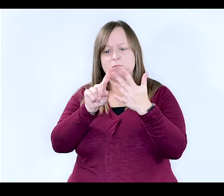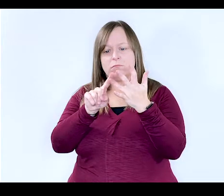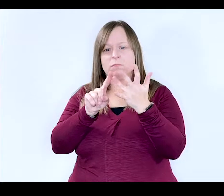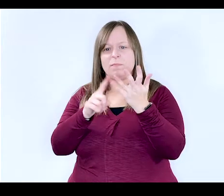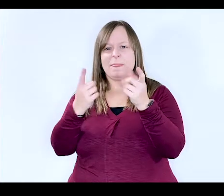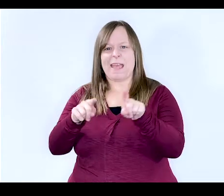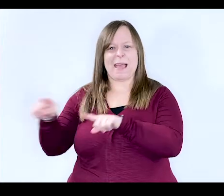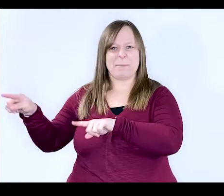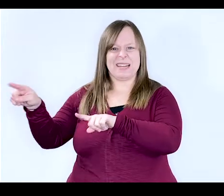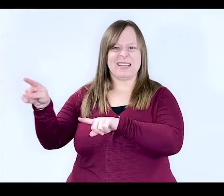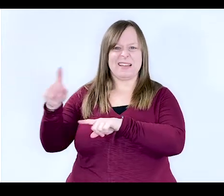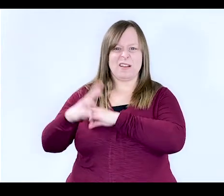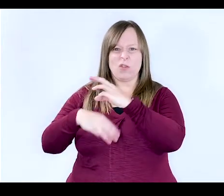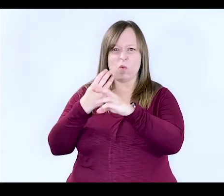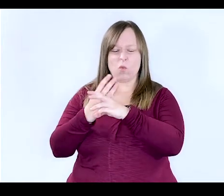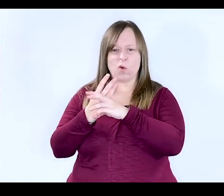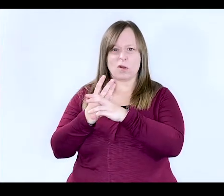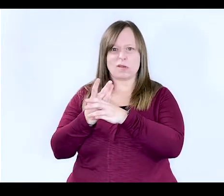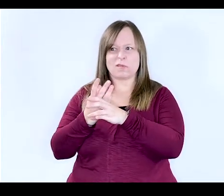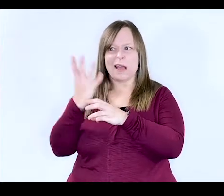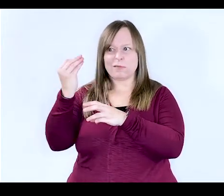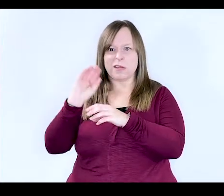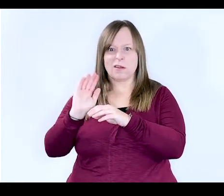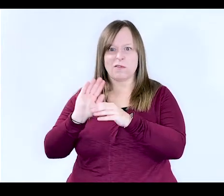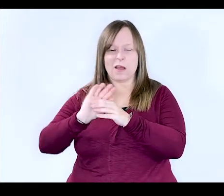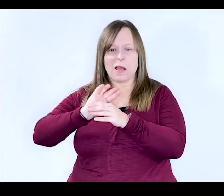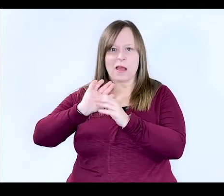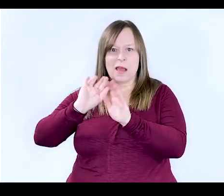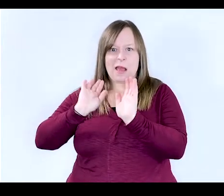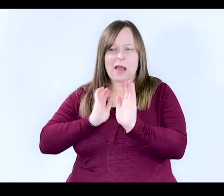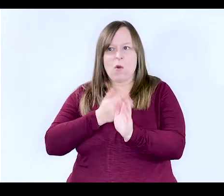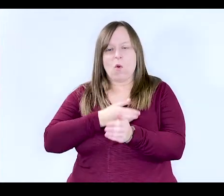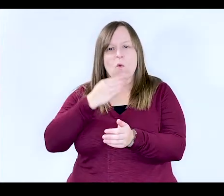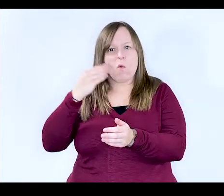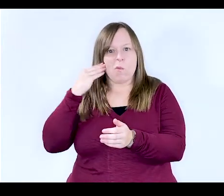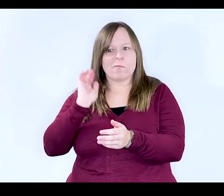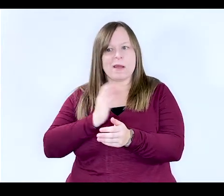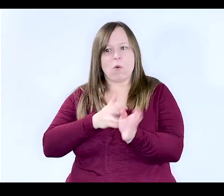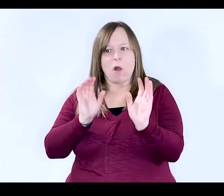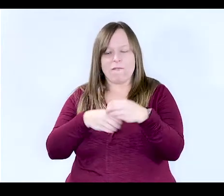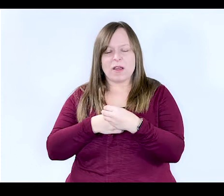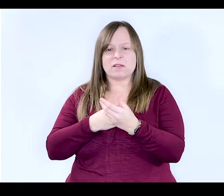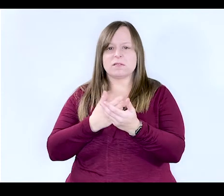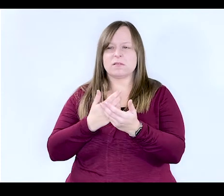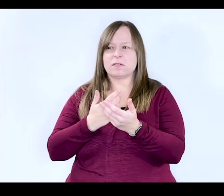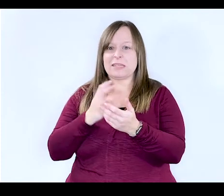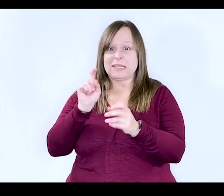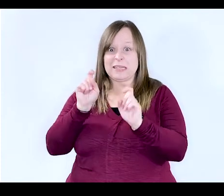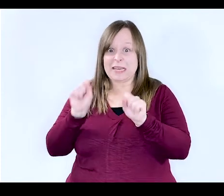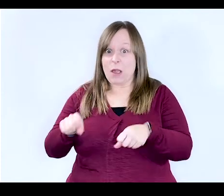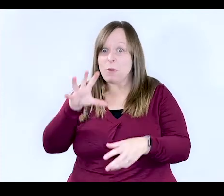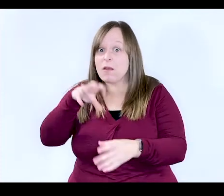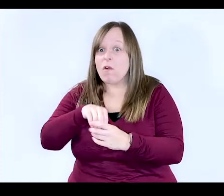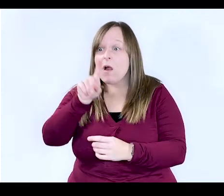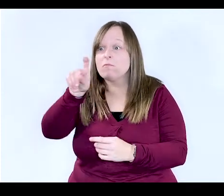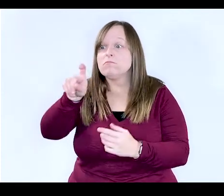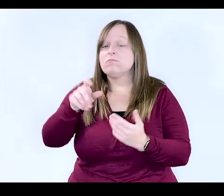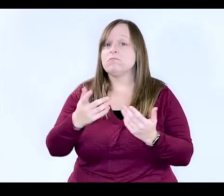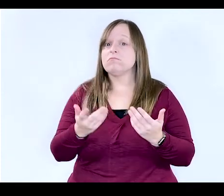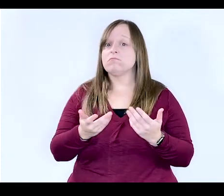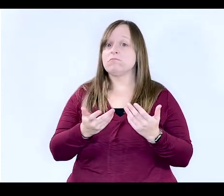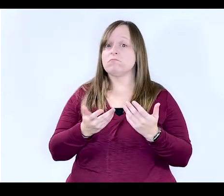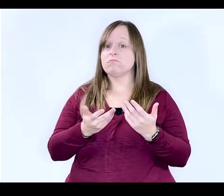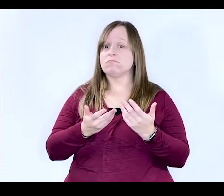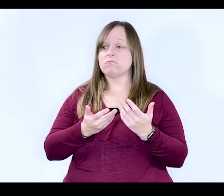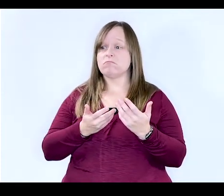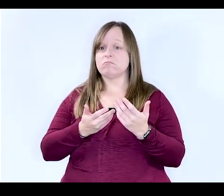that's going on outside of our homes and our office space, and whether or not we can actually get involved, based